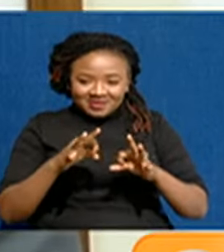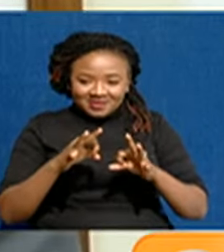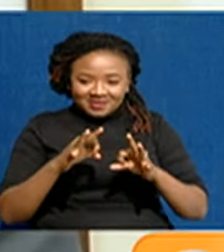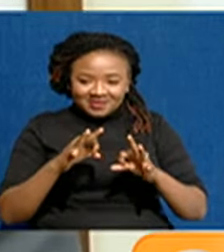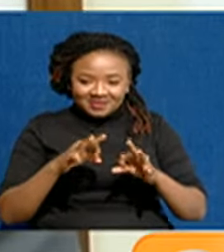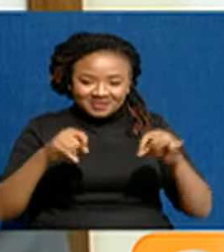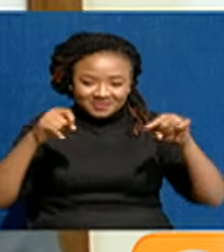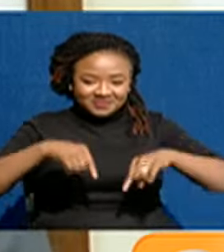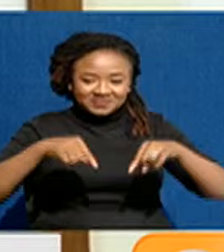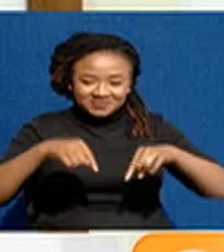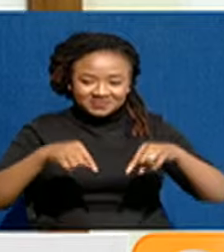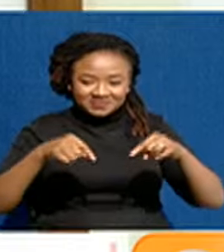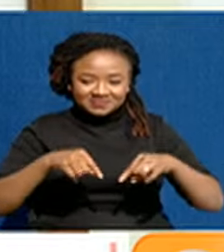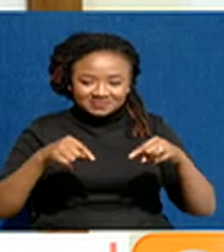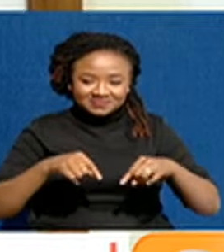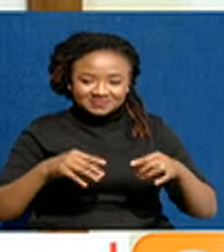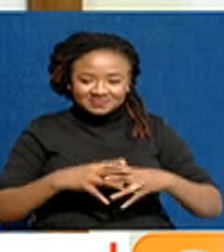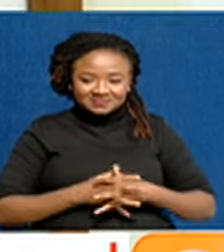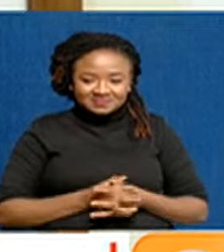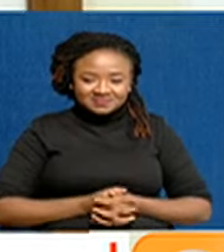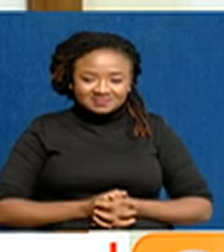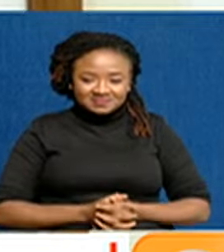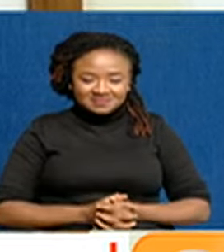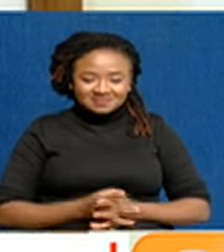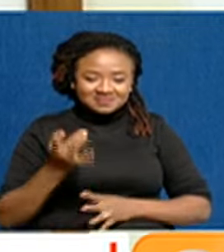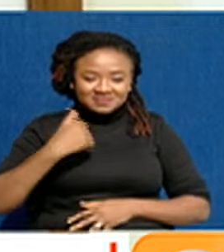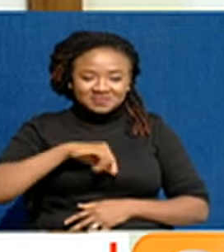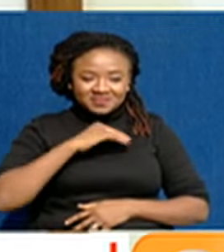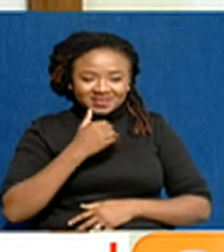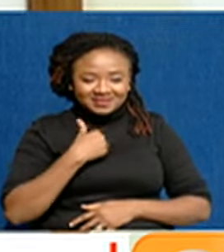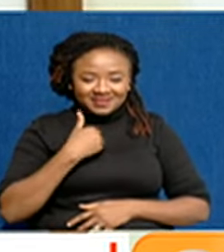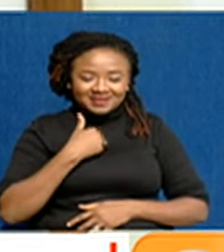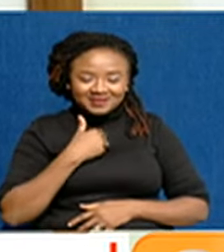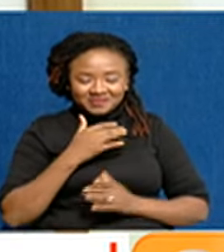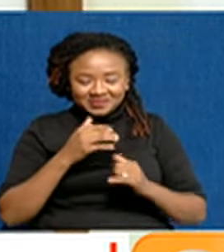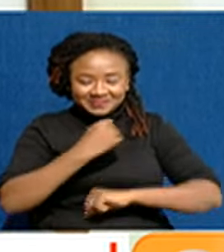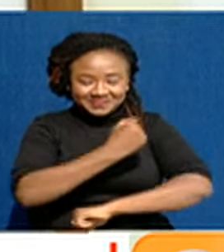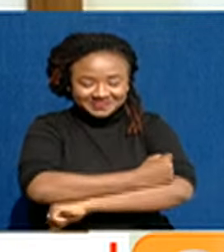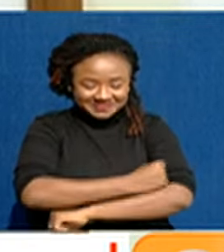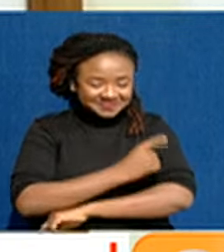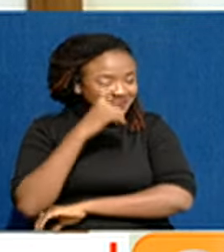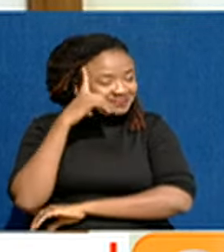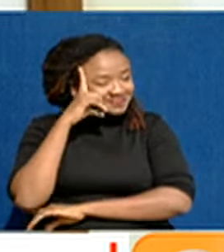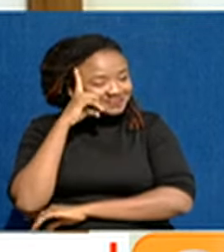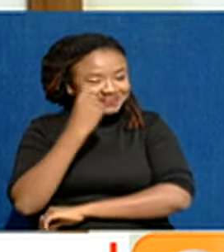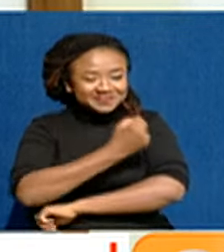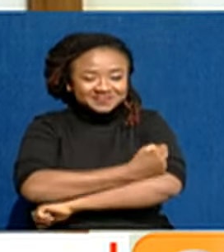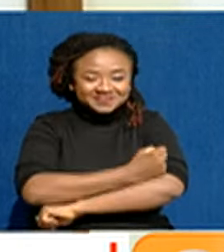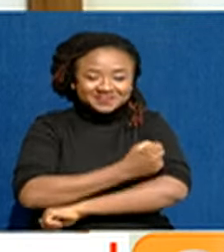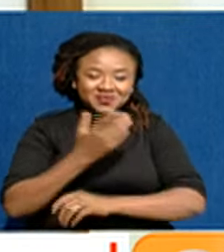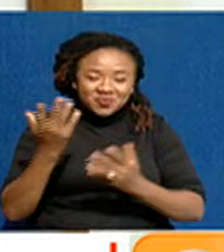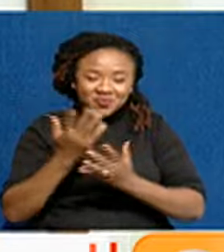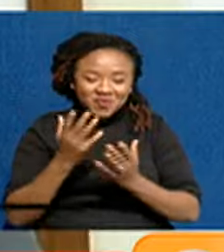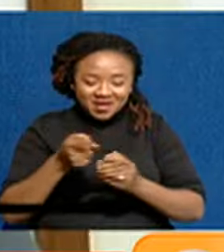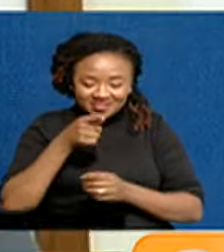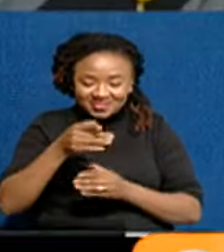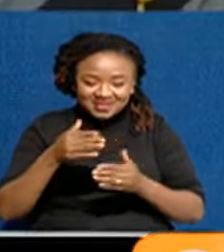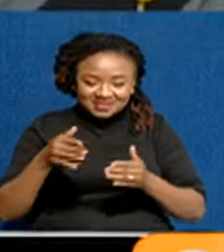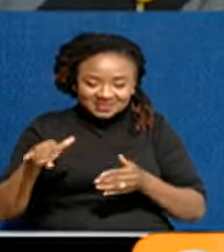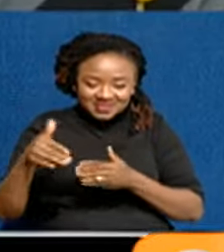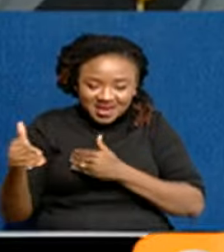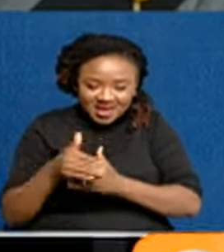today, for example, we had a whole school, a boarding school, for example, that was on the pathway of the